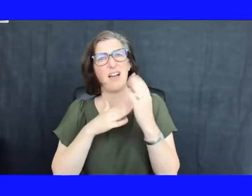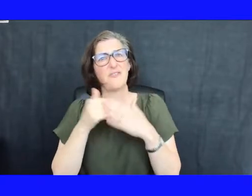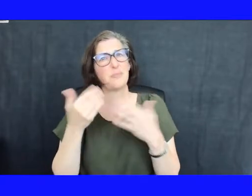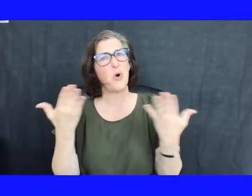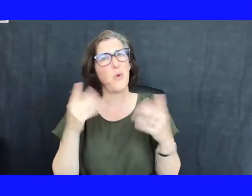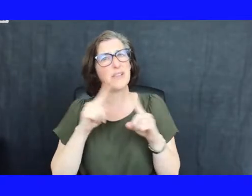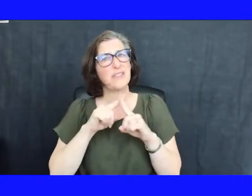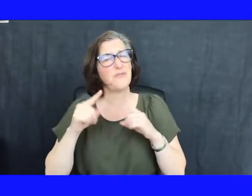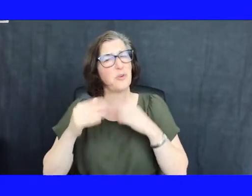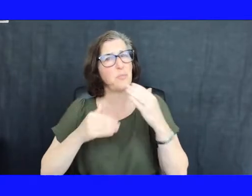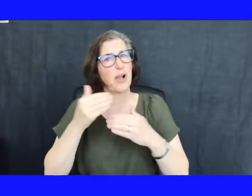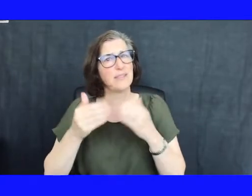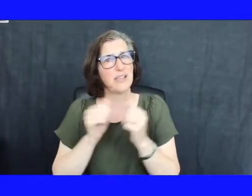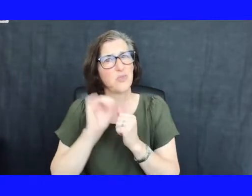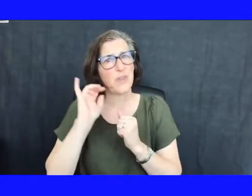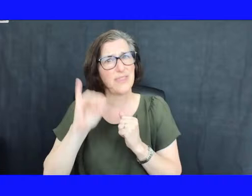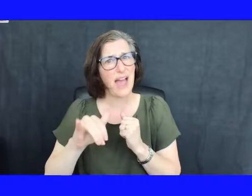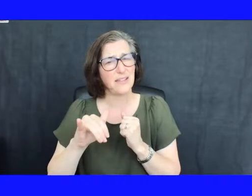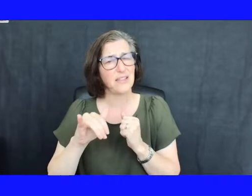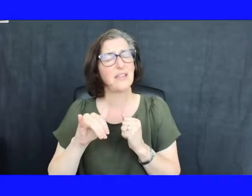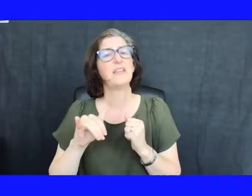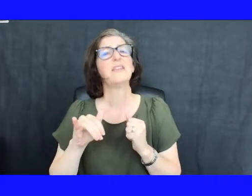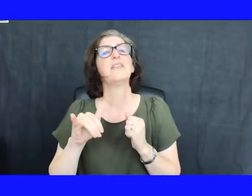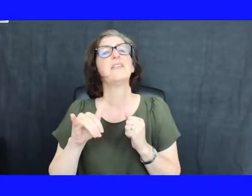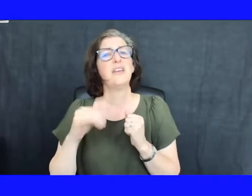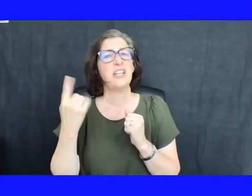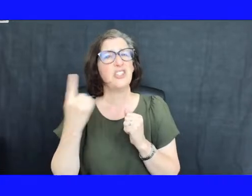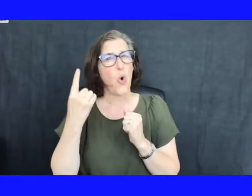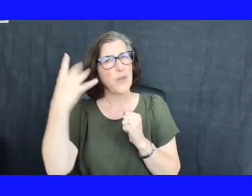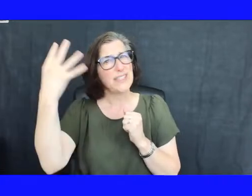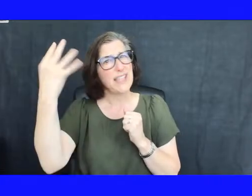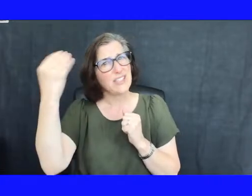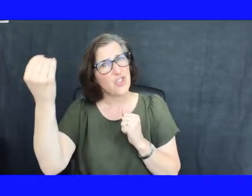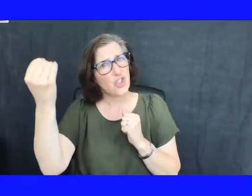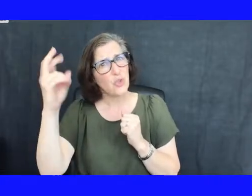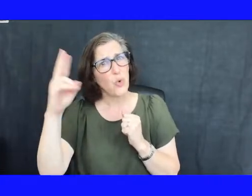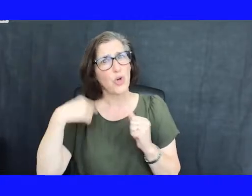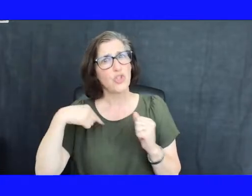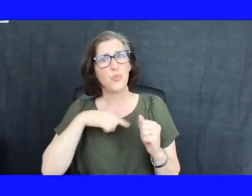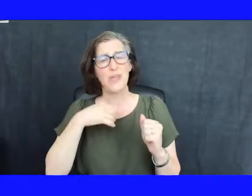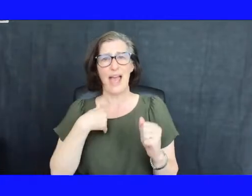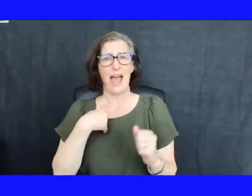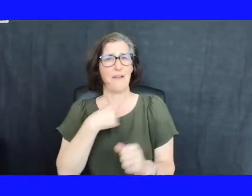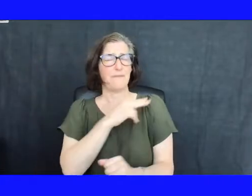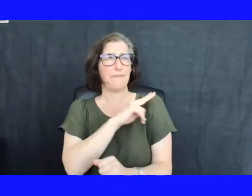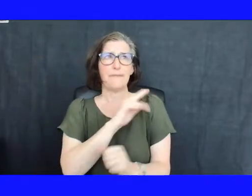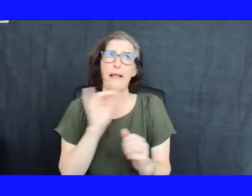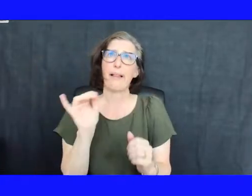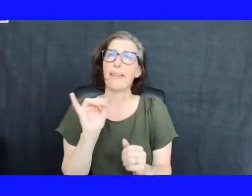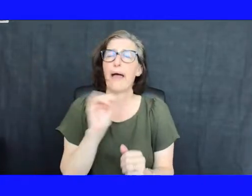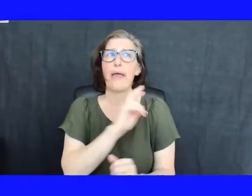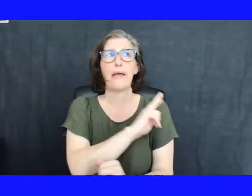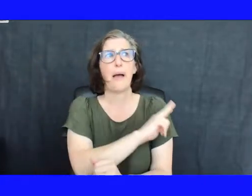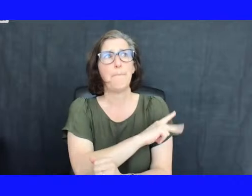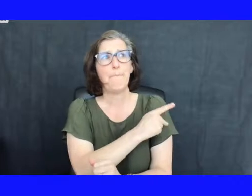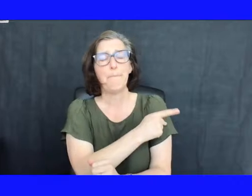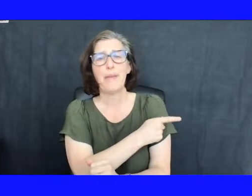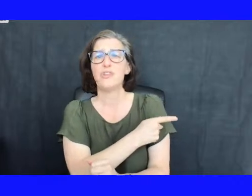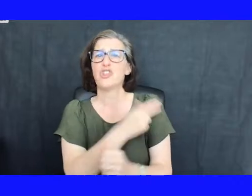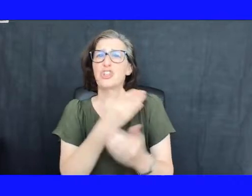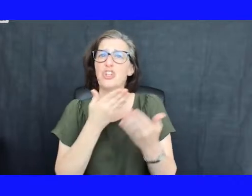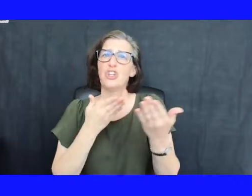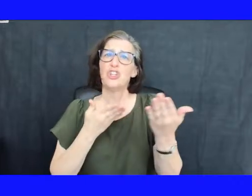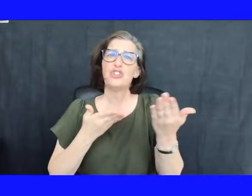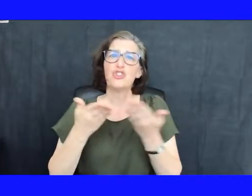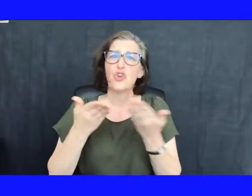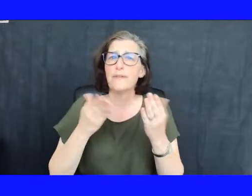the affiliate. So it really depends on who makes the complaint and where it originally arises from, and that will determine, and it depends